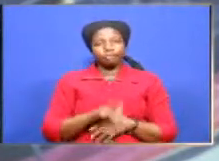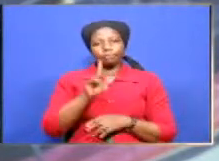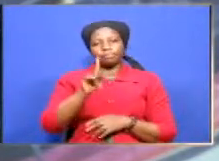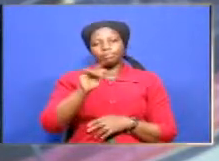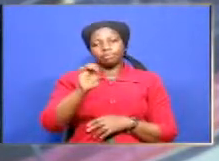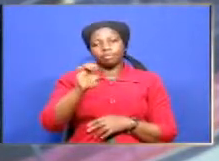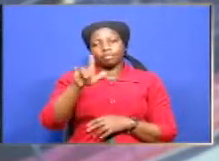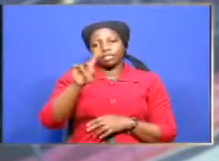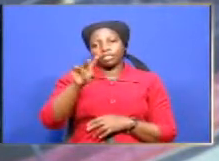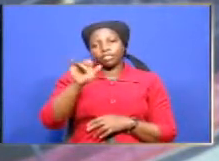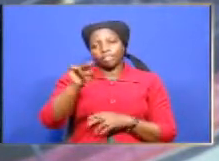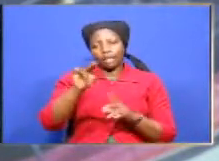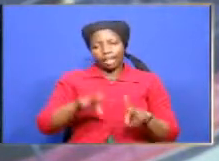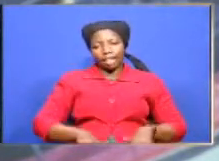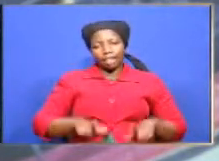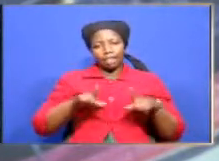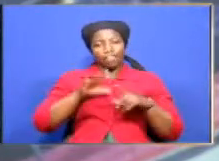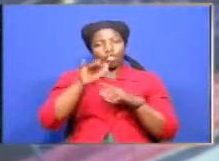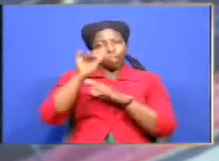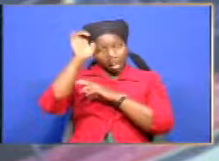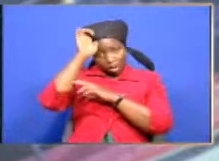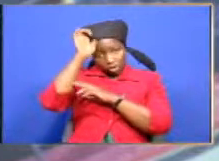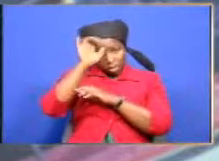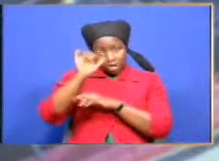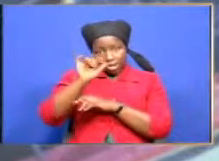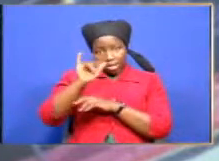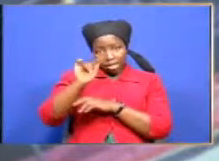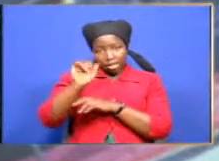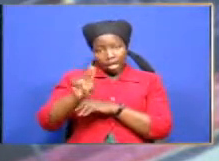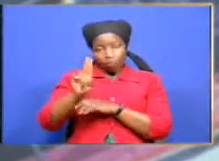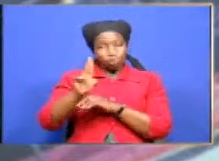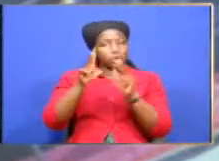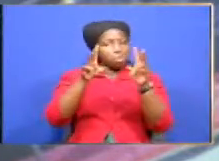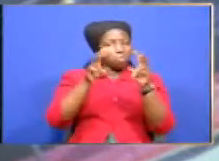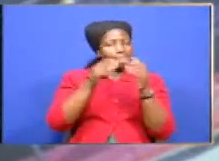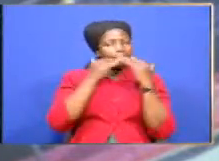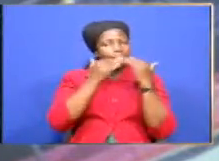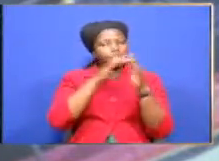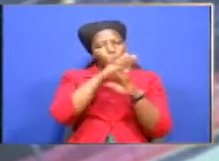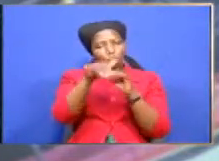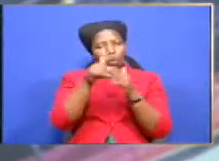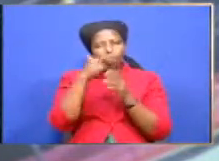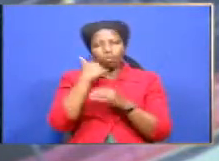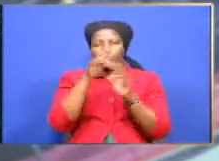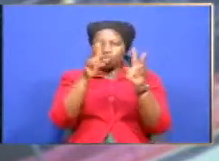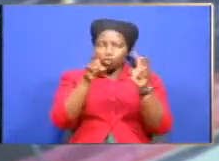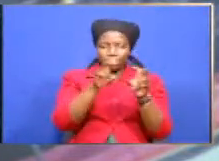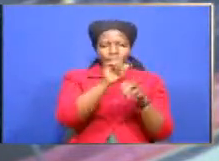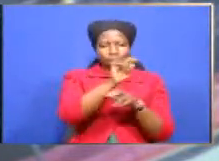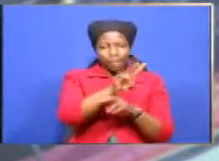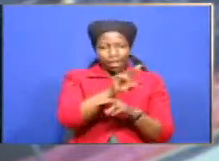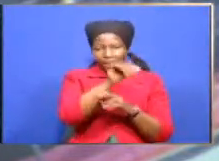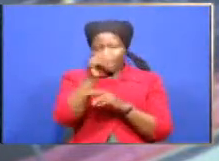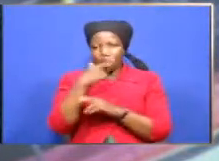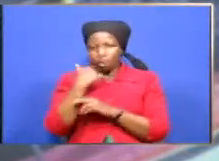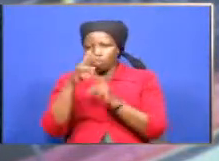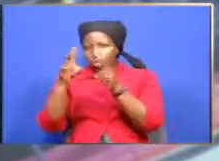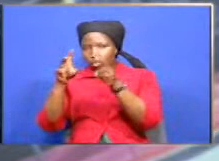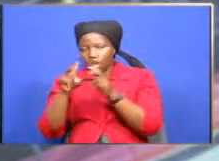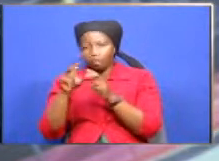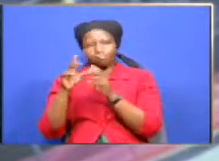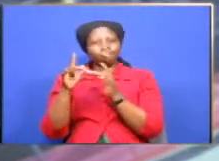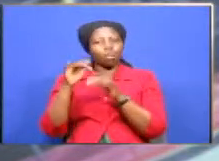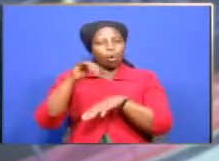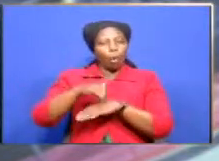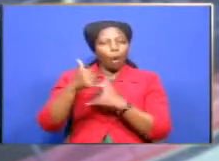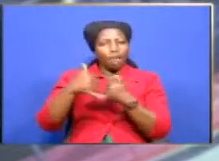Eldoret. Gitau Wakimata, you're also watching. Thank you for all of you who tuned in, both on TV and those who watched online. My name